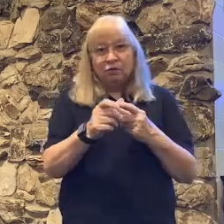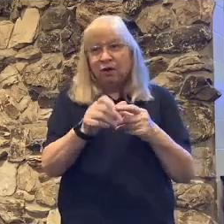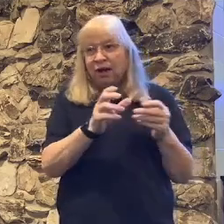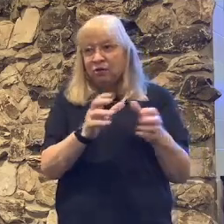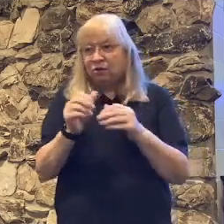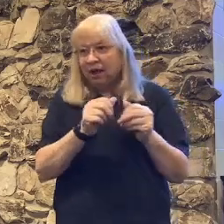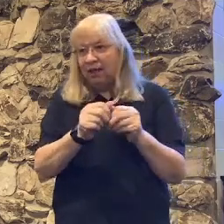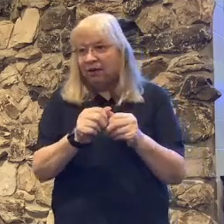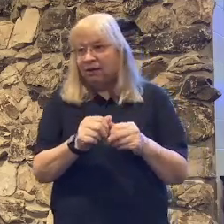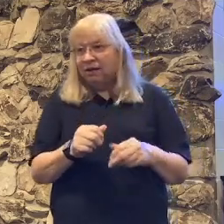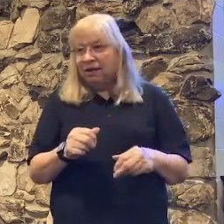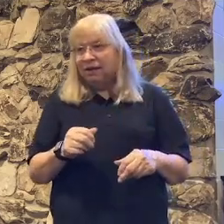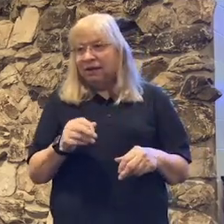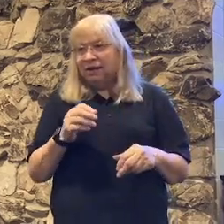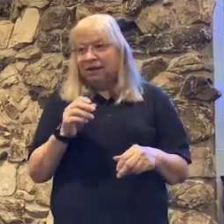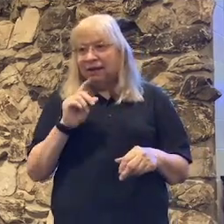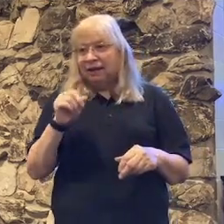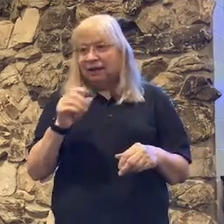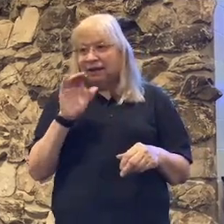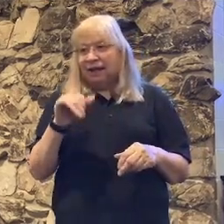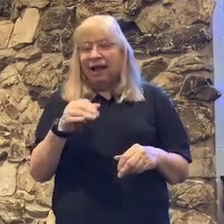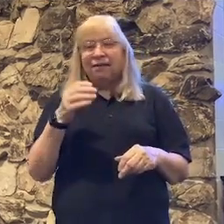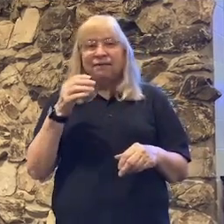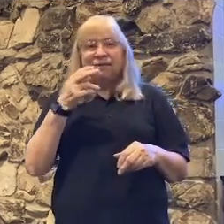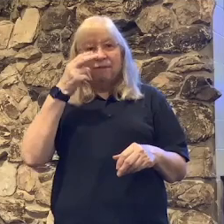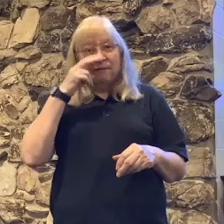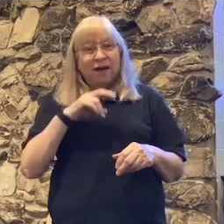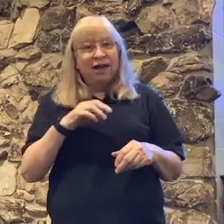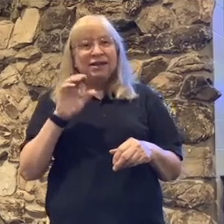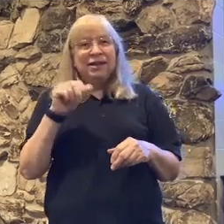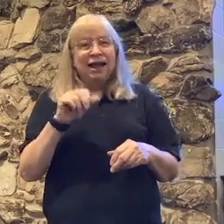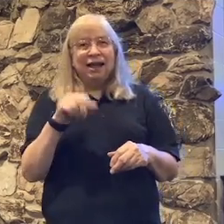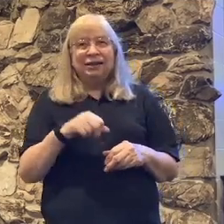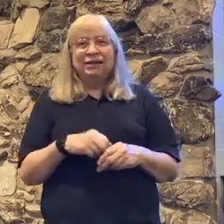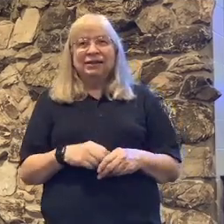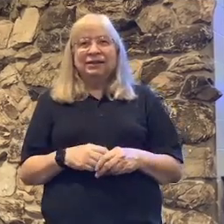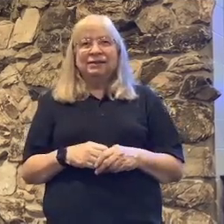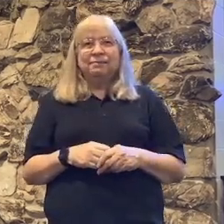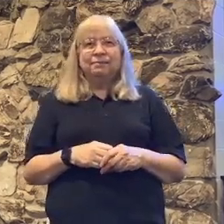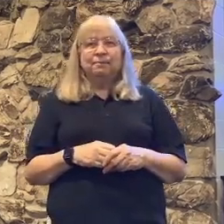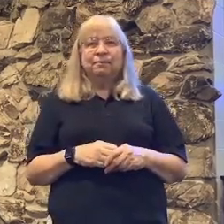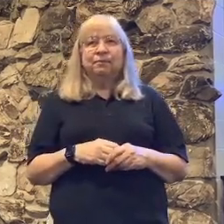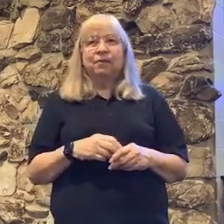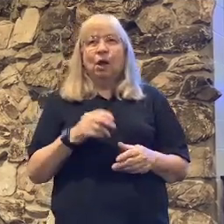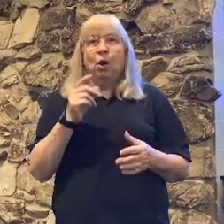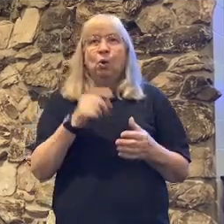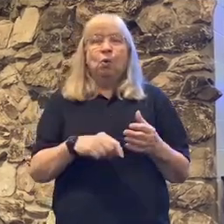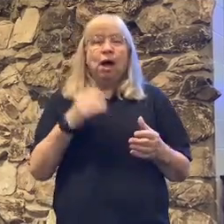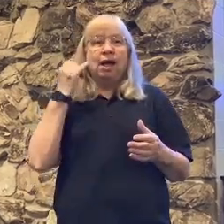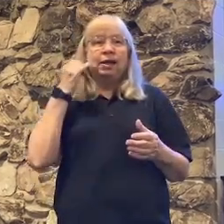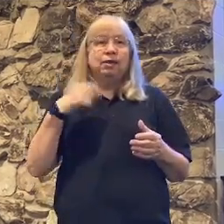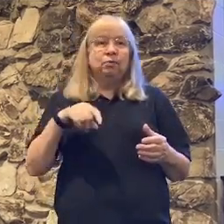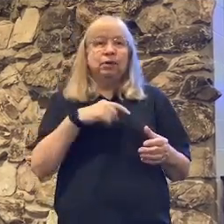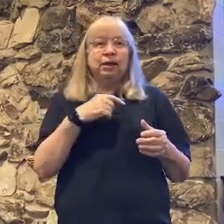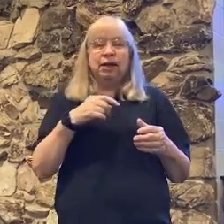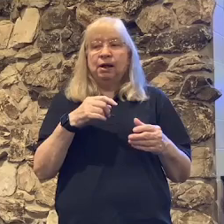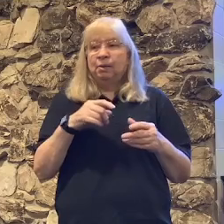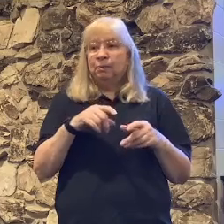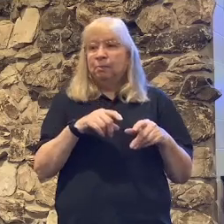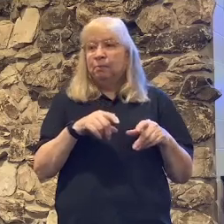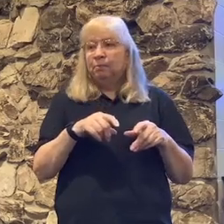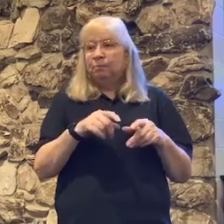That's fun? Yeah? You like that? Yeah? So what if we did a practice one